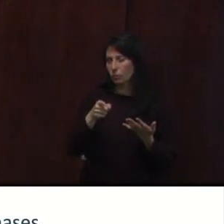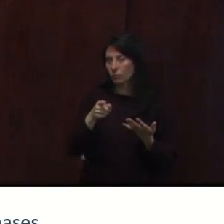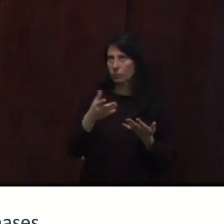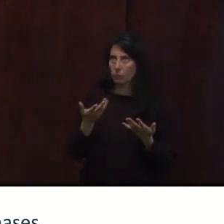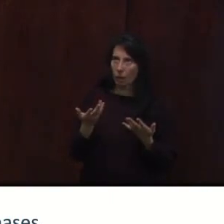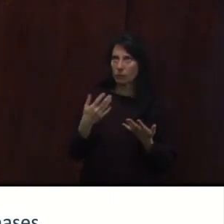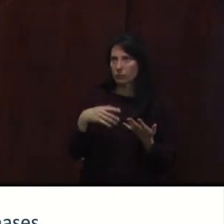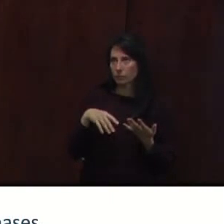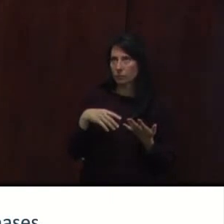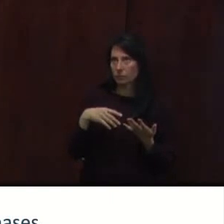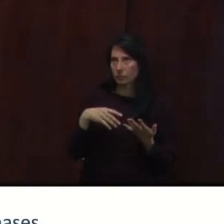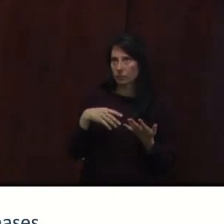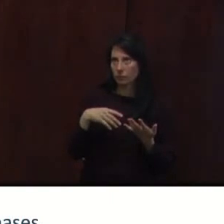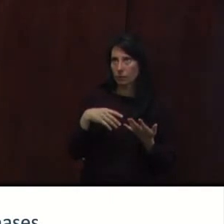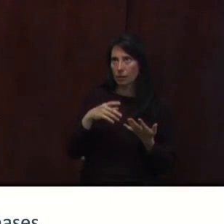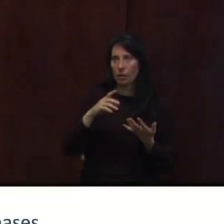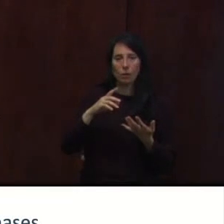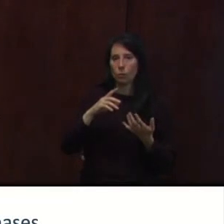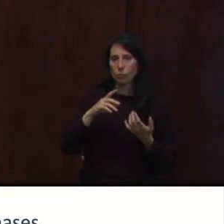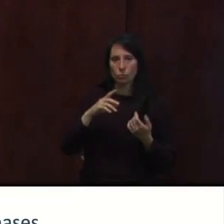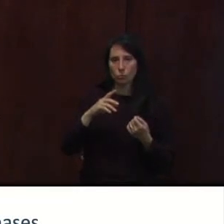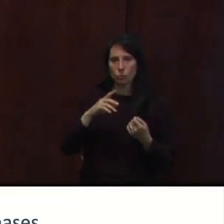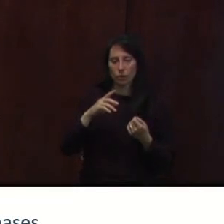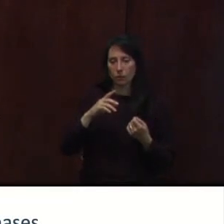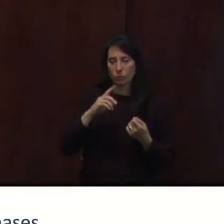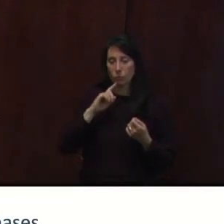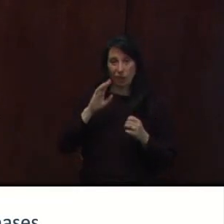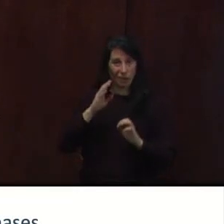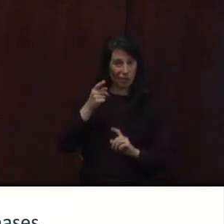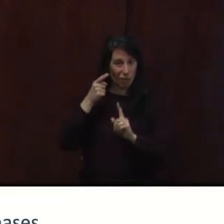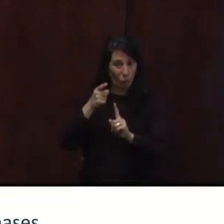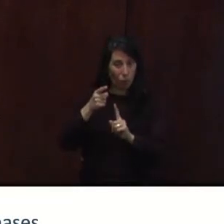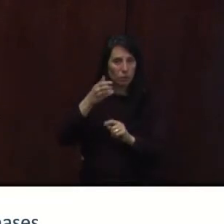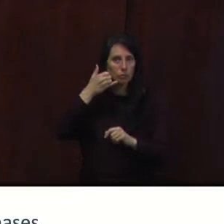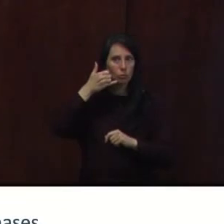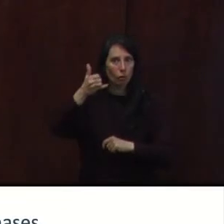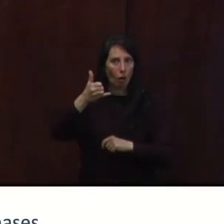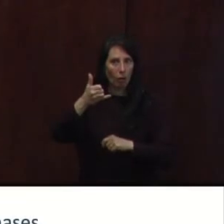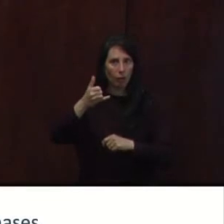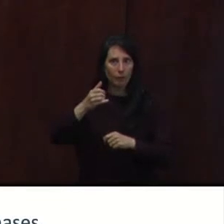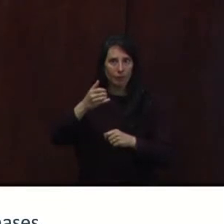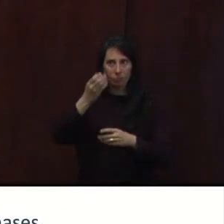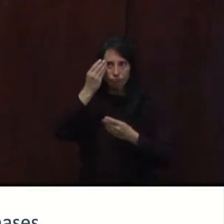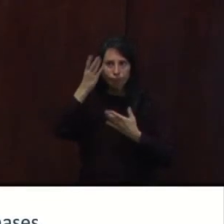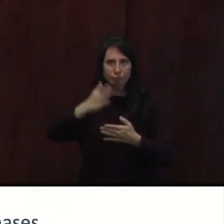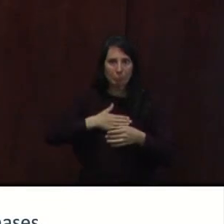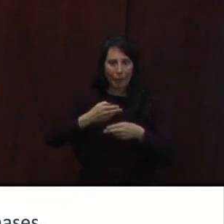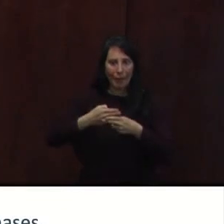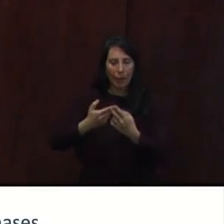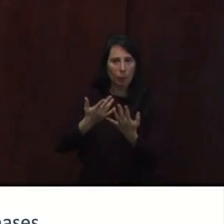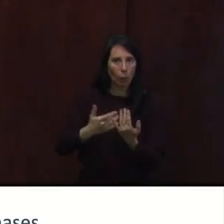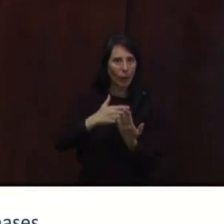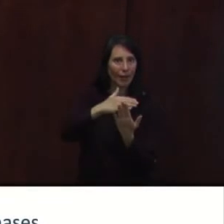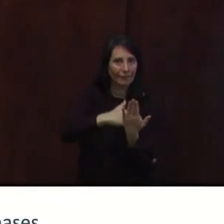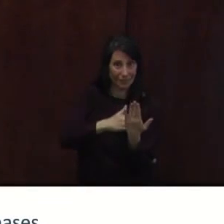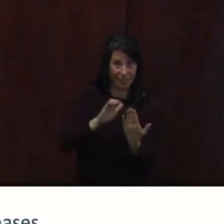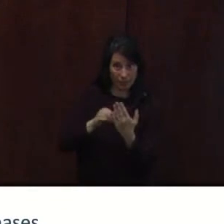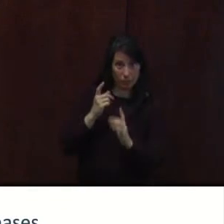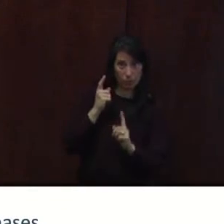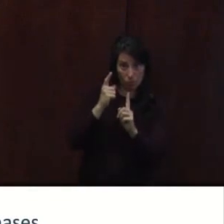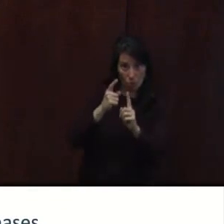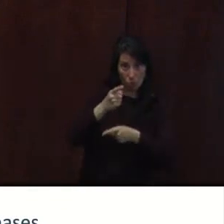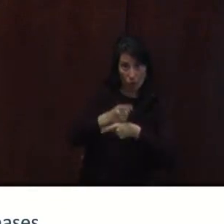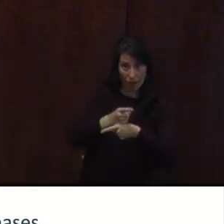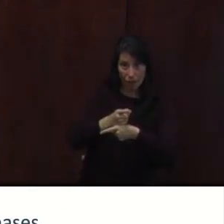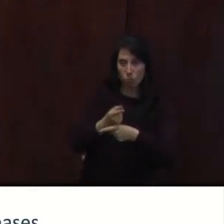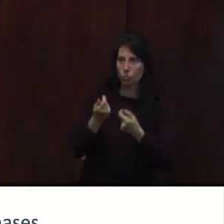basically the process is to get on the wait list. It's not That's to right. call when we get new doses that week. It's to get on the list, and you'll be scheduled, and we'll get to everyone as